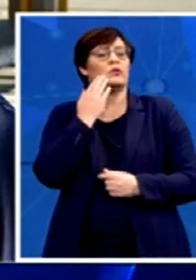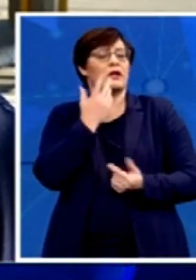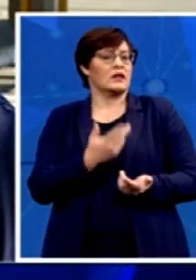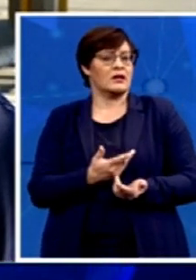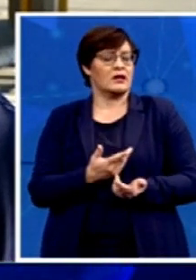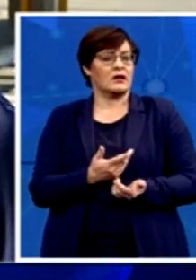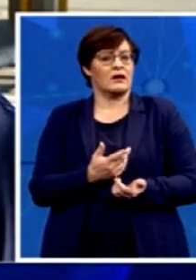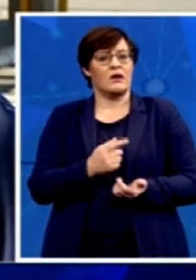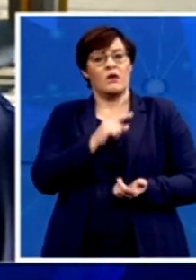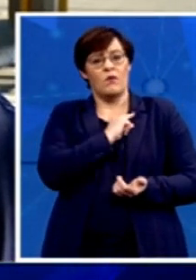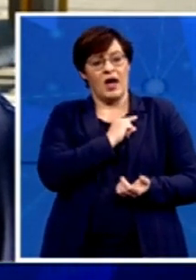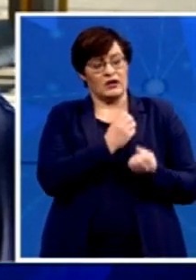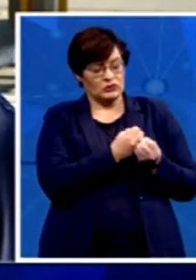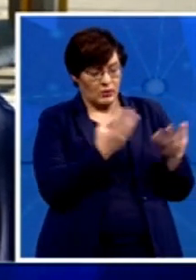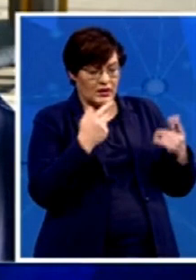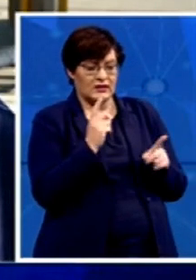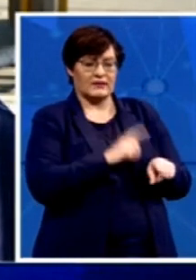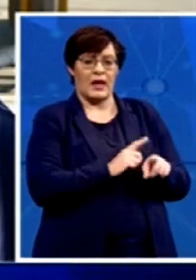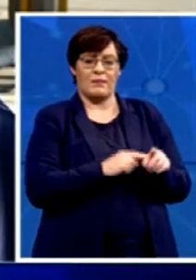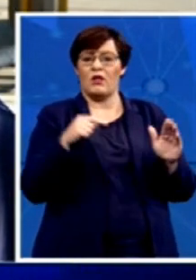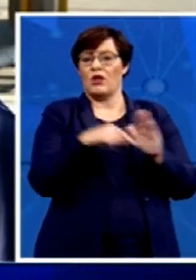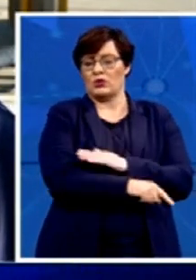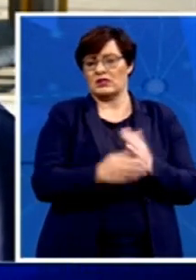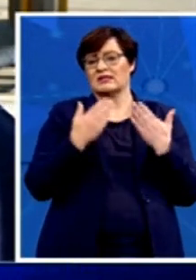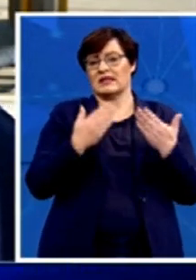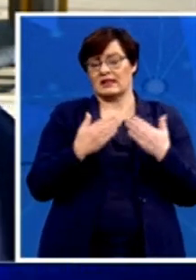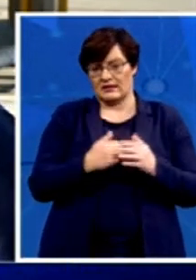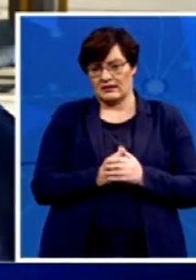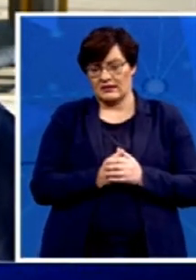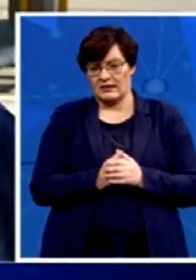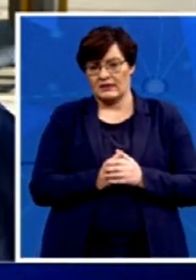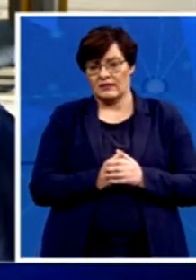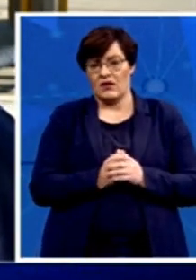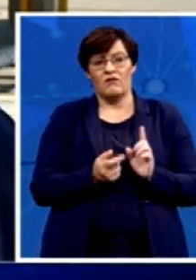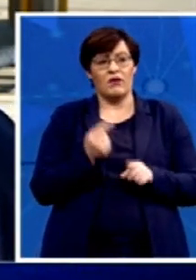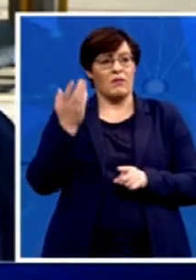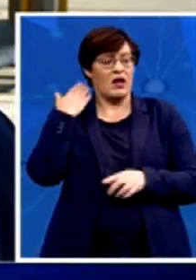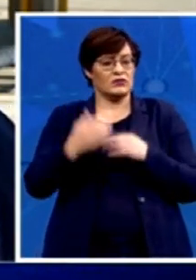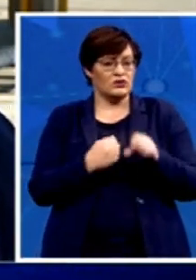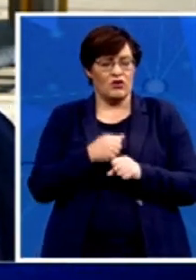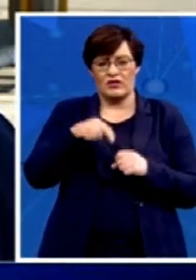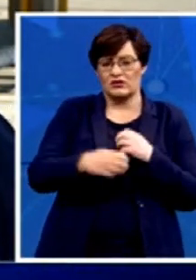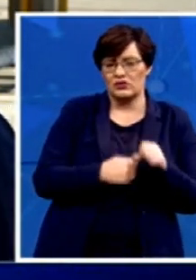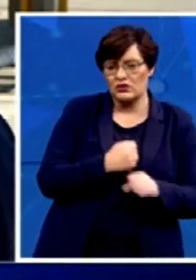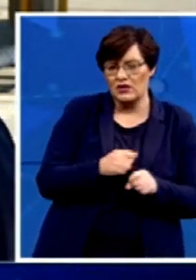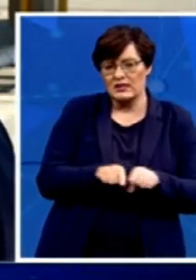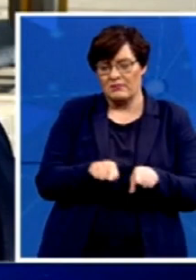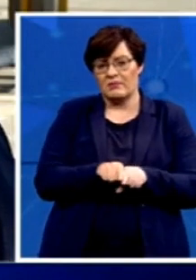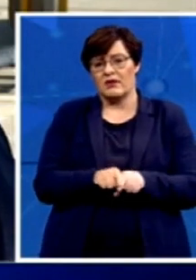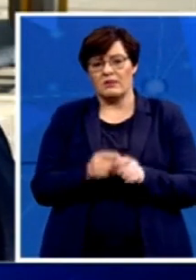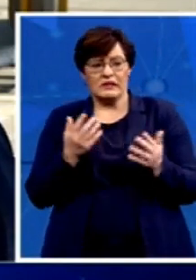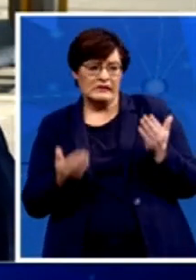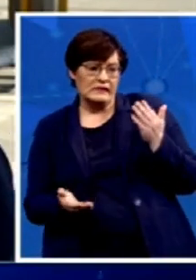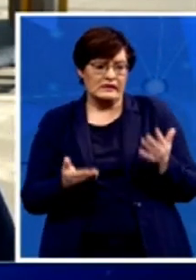been lost in the academic calendar from last year already, this year as well? There's so much uncertainty. When will you start